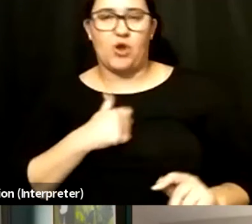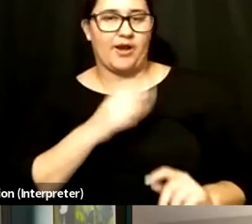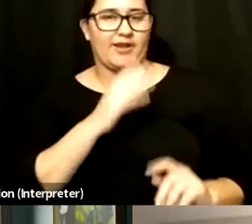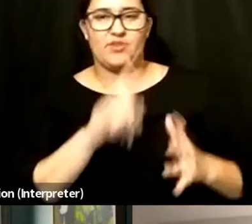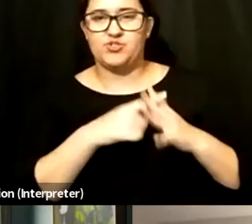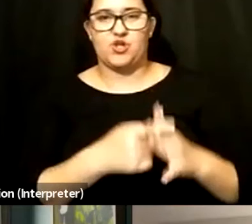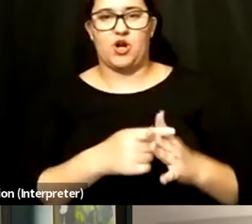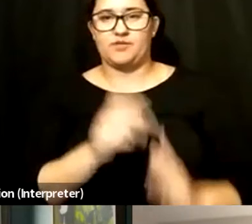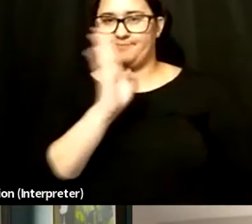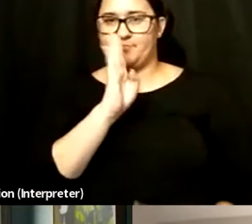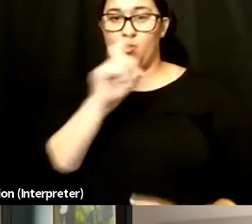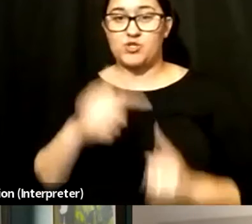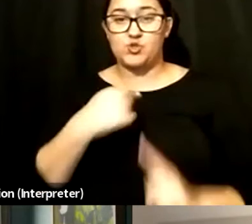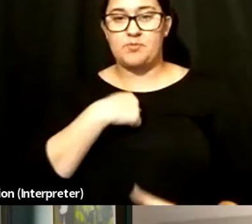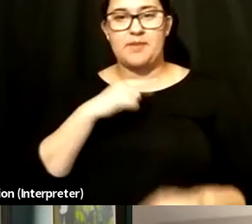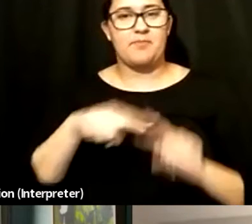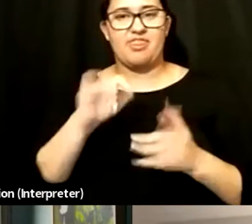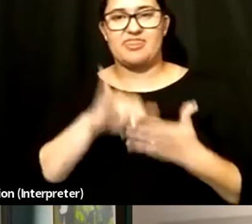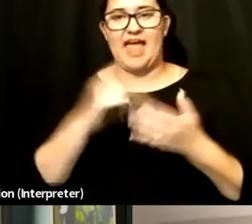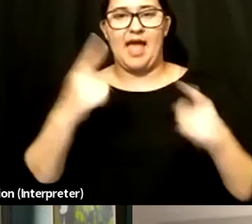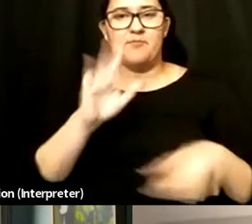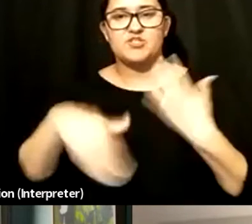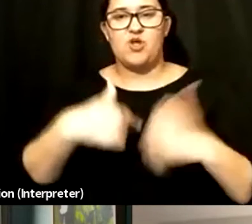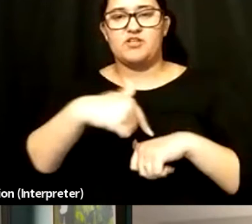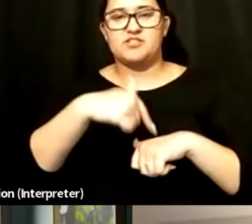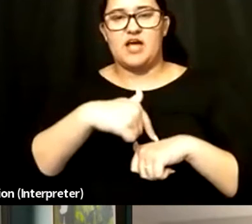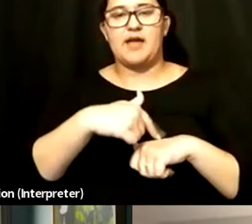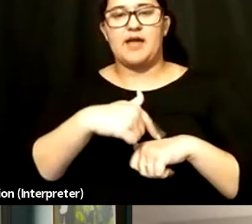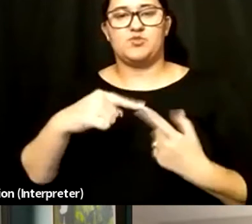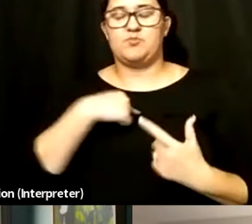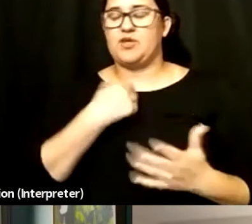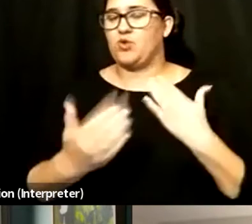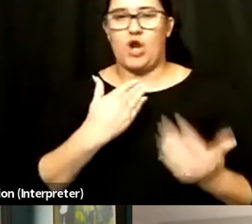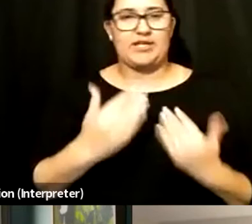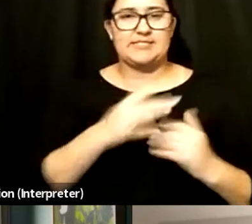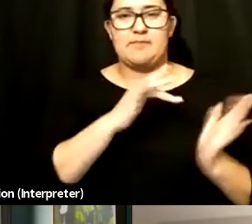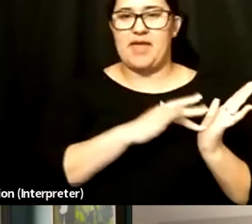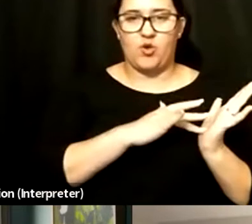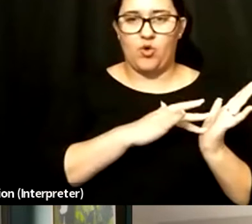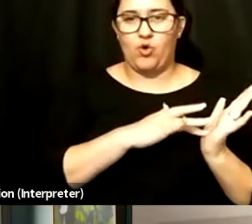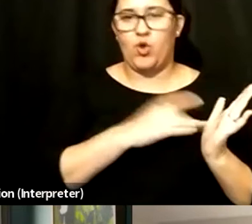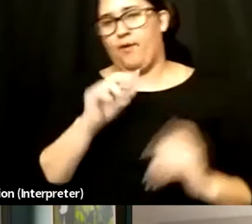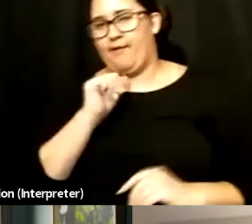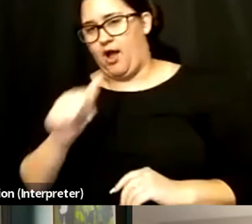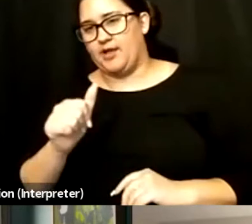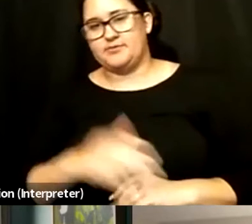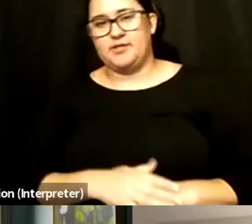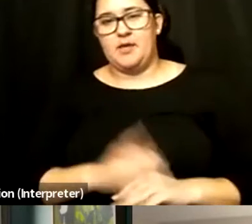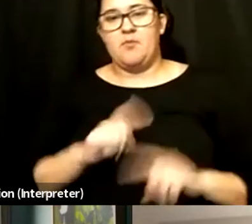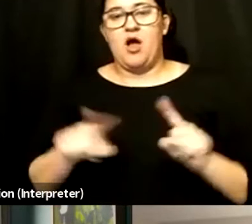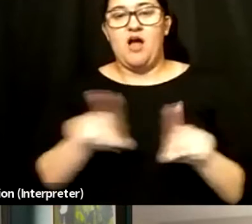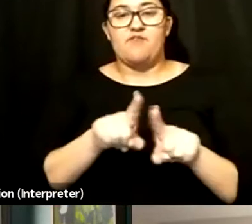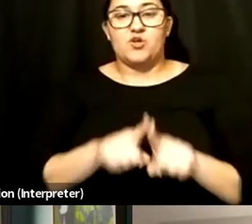me. But that happens all the time, regardless if it's a medical setting or not. Um, I've also lived in